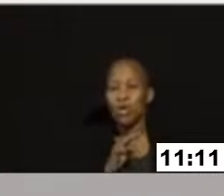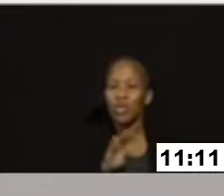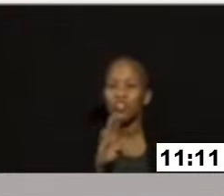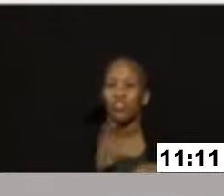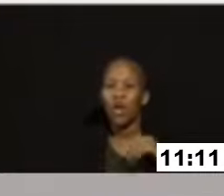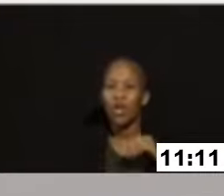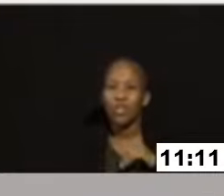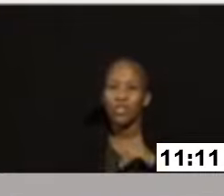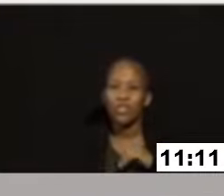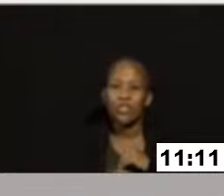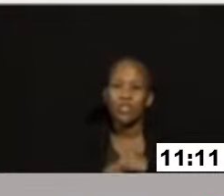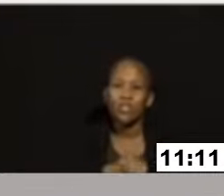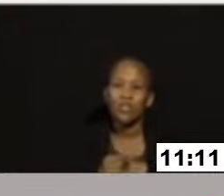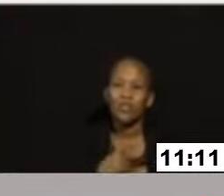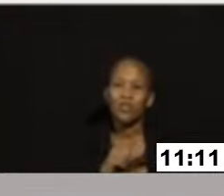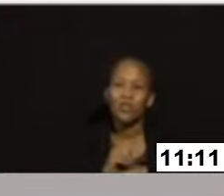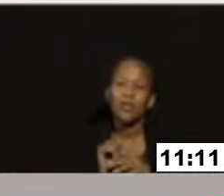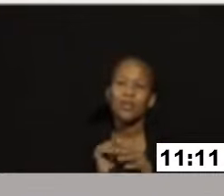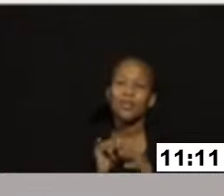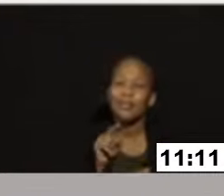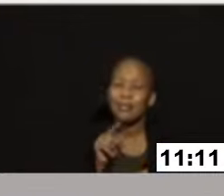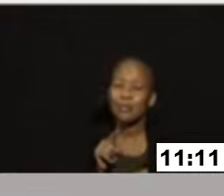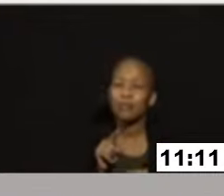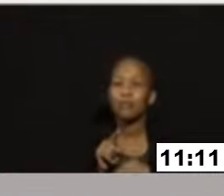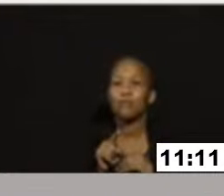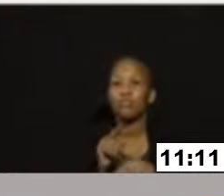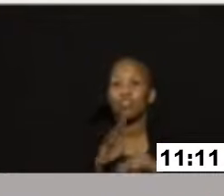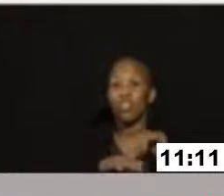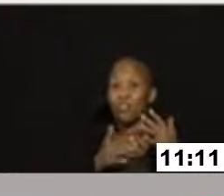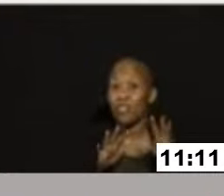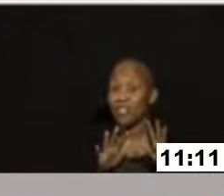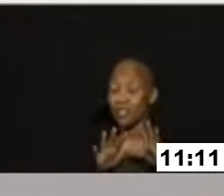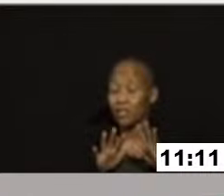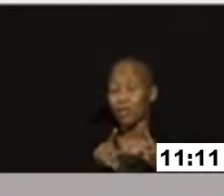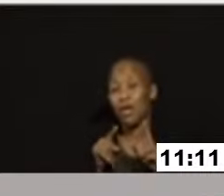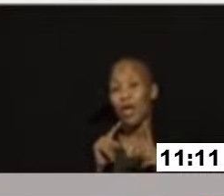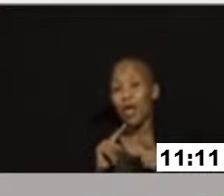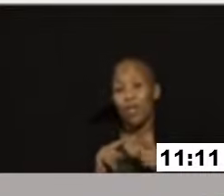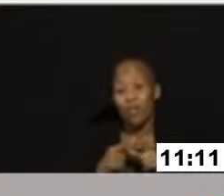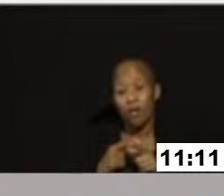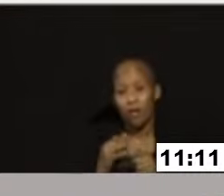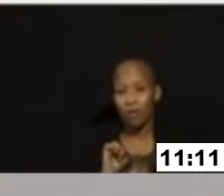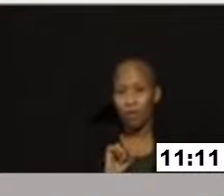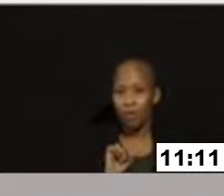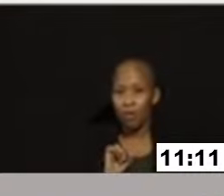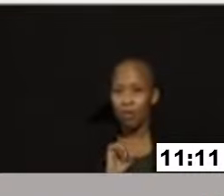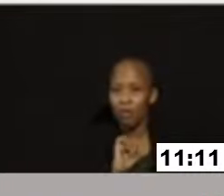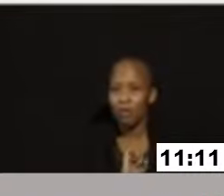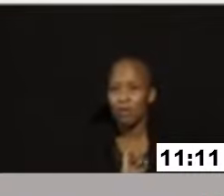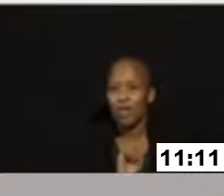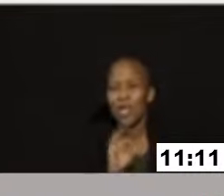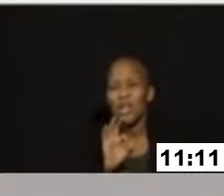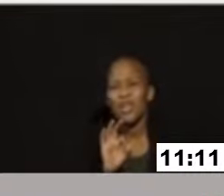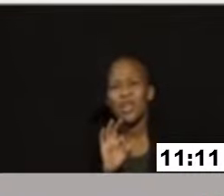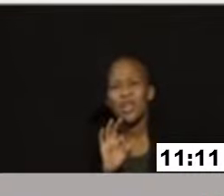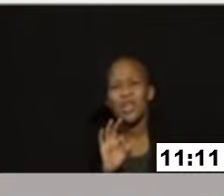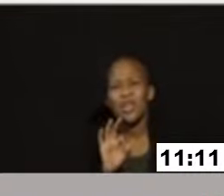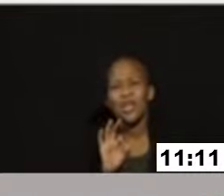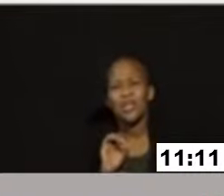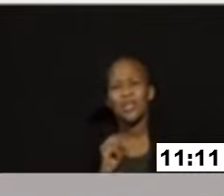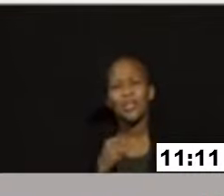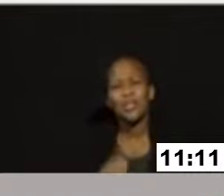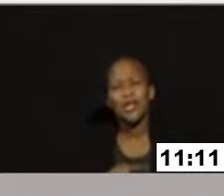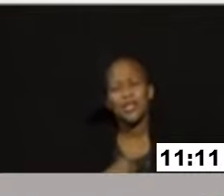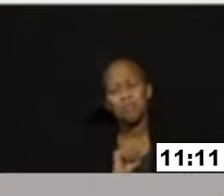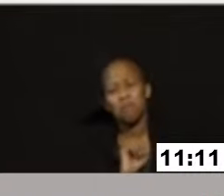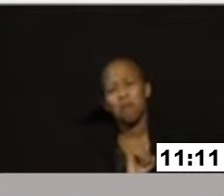Writers' Assemblies Act and sentenced initially to 30 rand or 30 days imprisonment, which was later